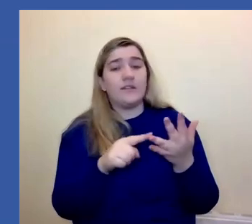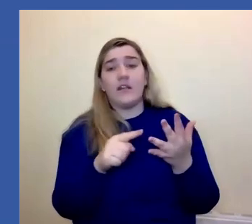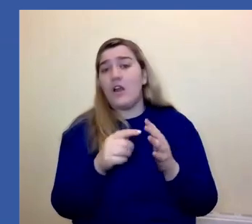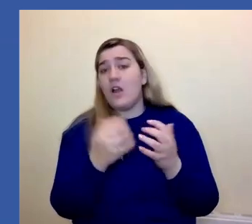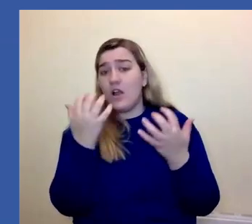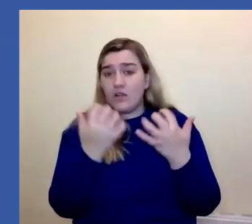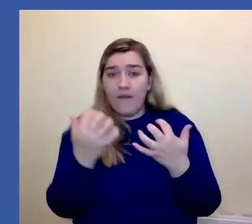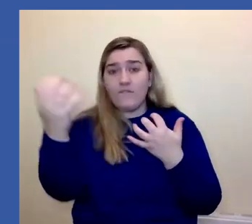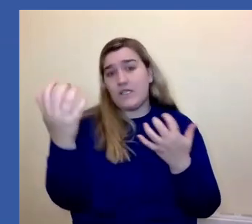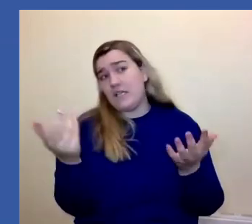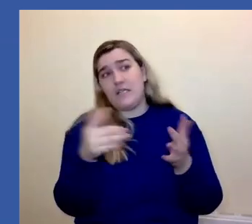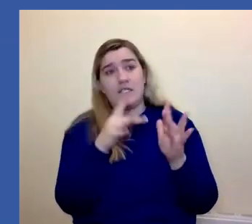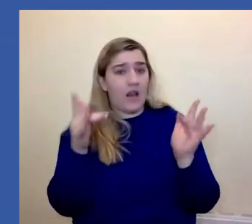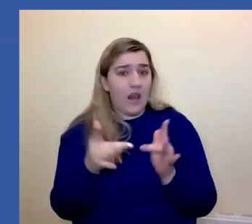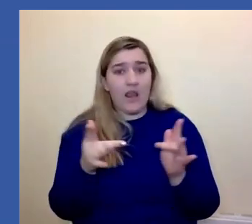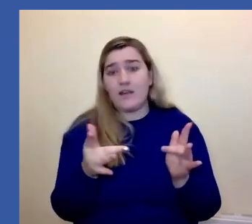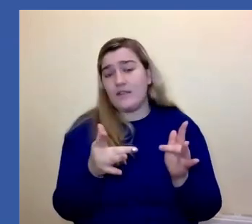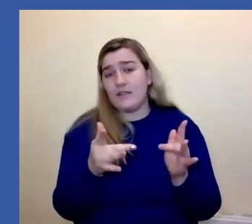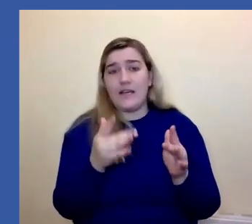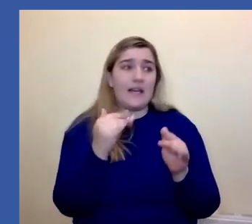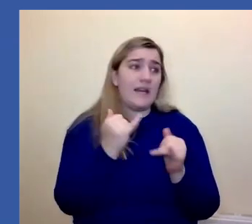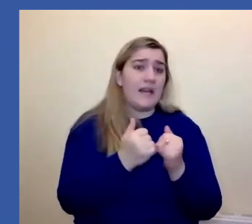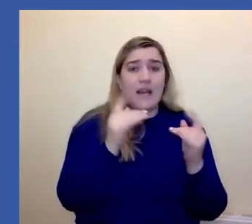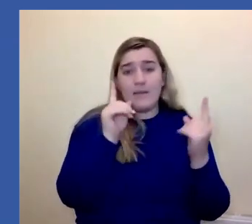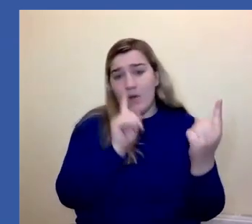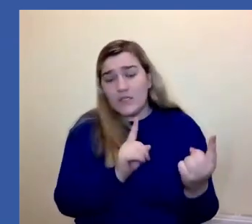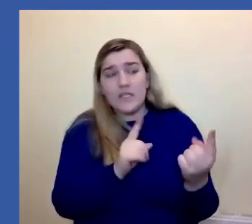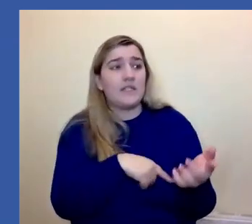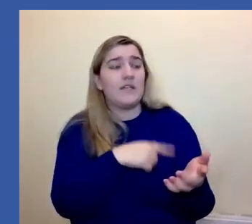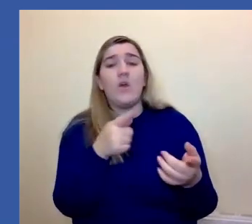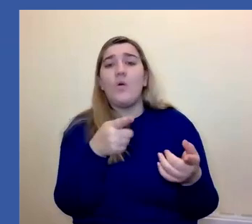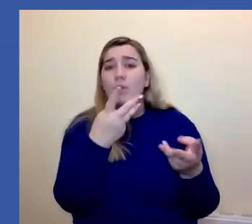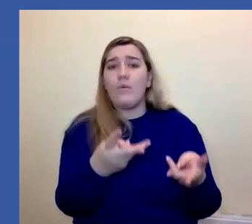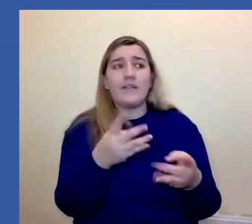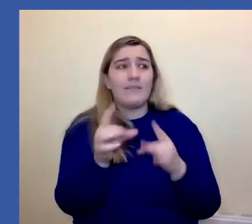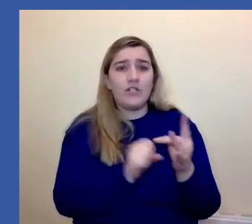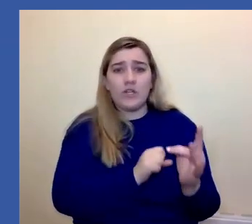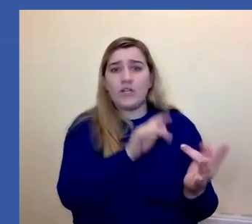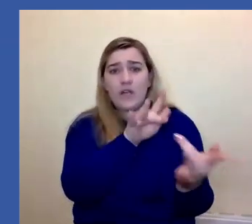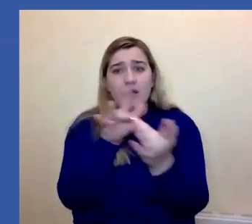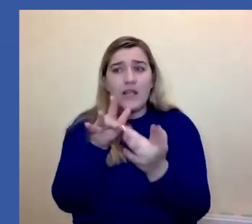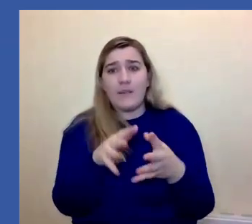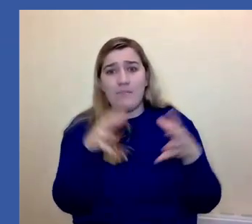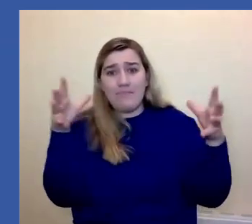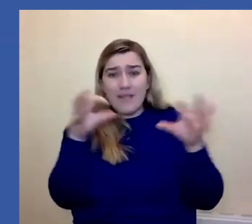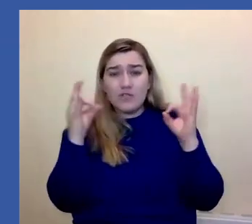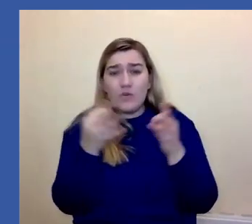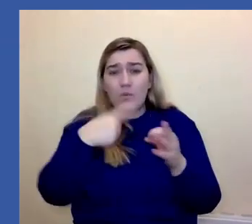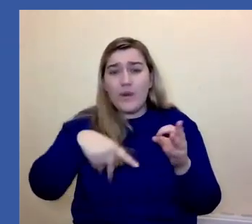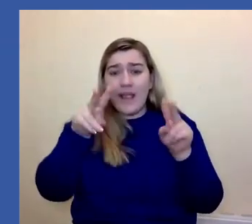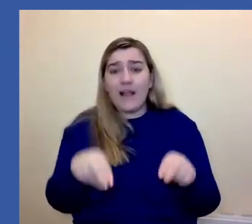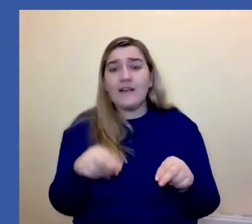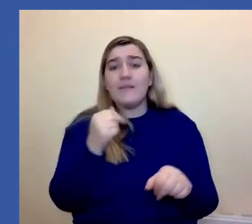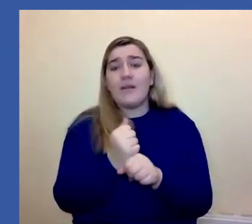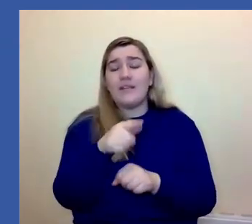We're always trying to come up with ways of reaching the largest group possible on the importance of the 2015 Act.